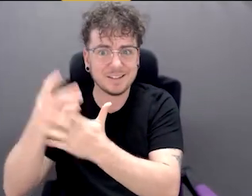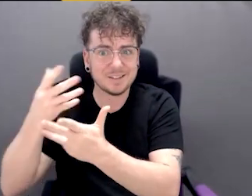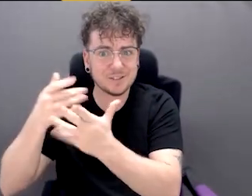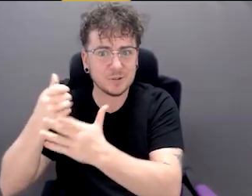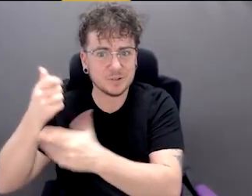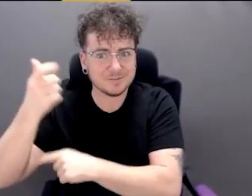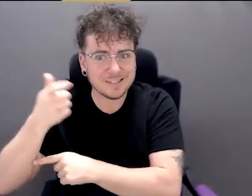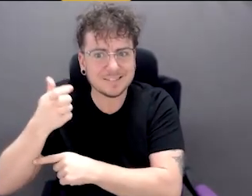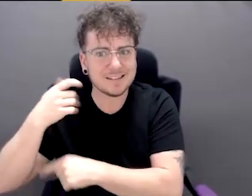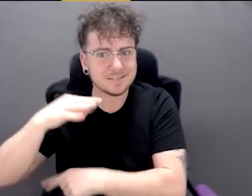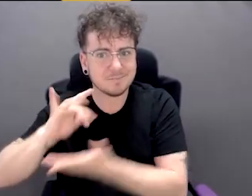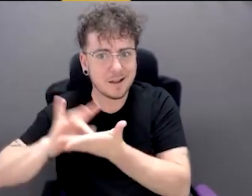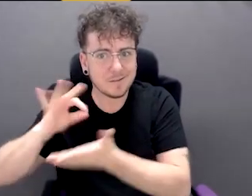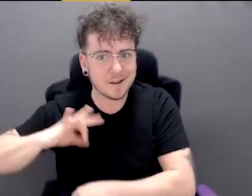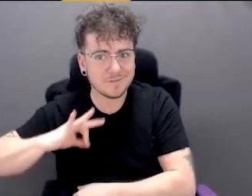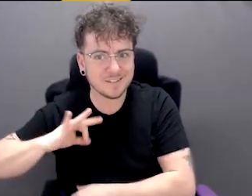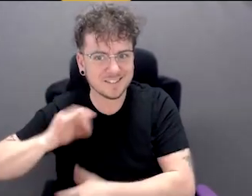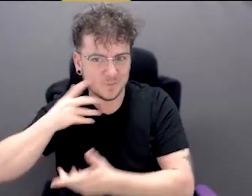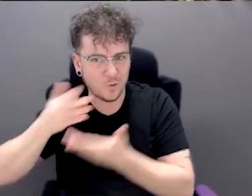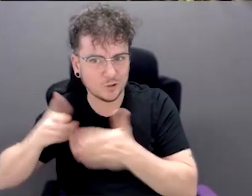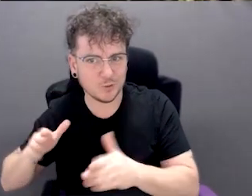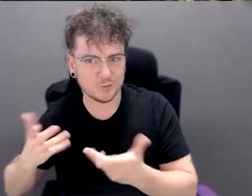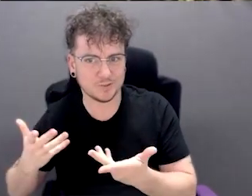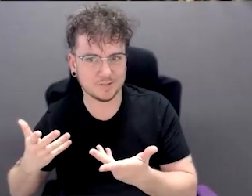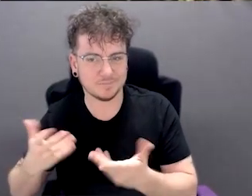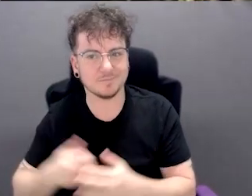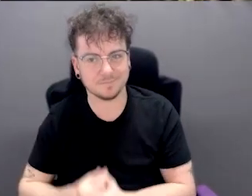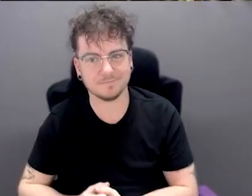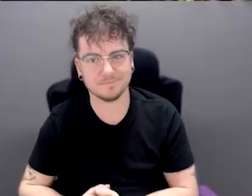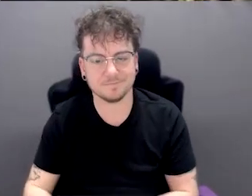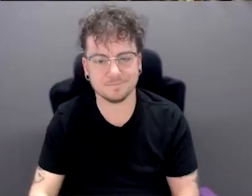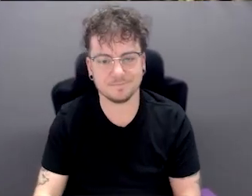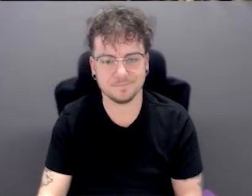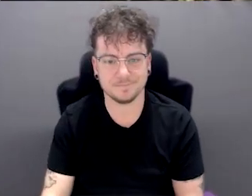benefits. Next slide.